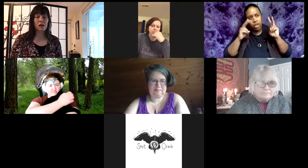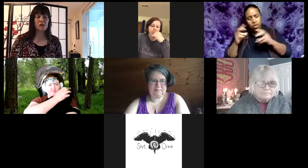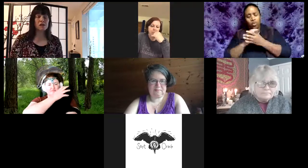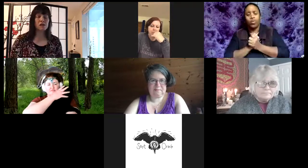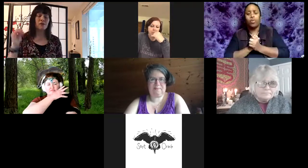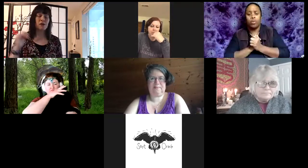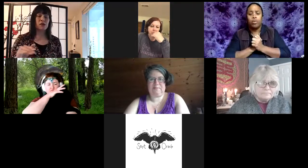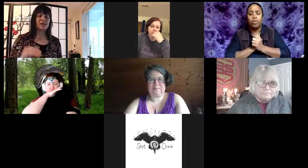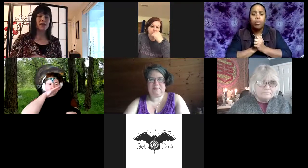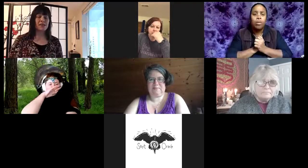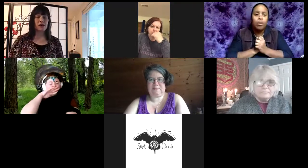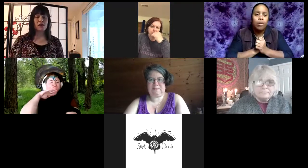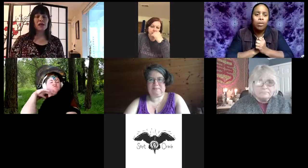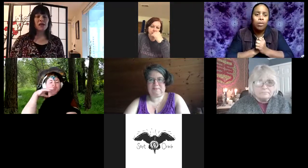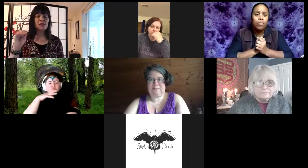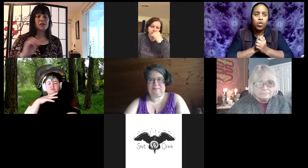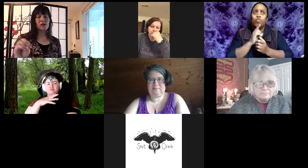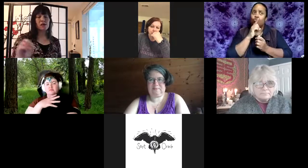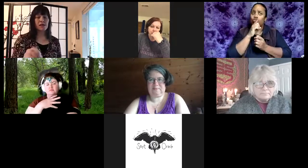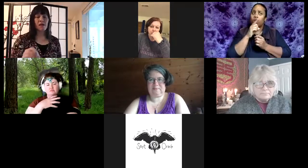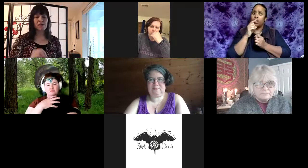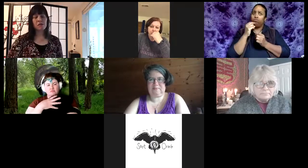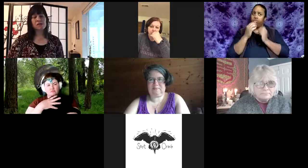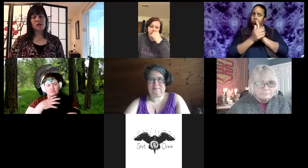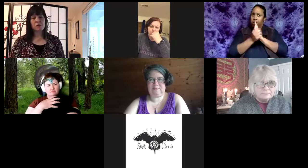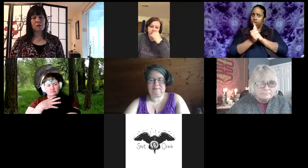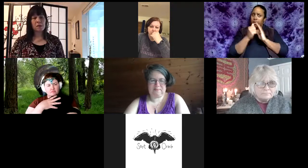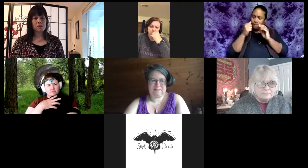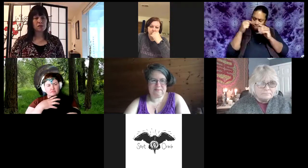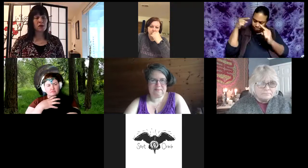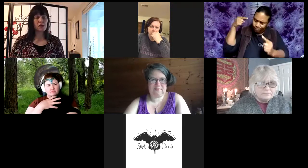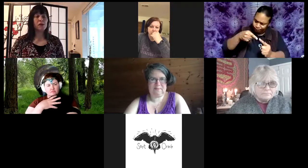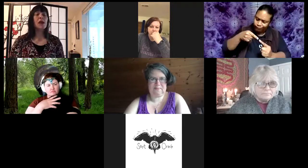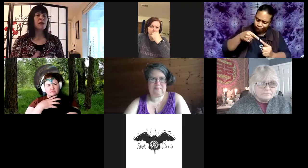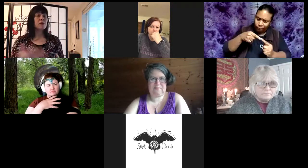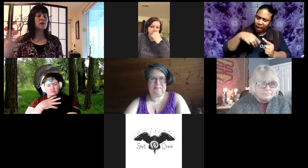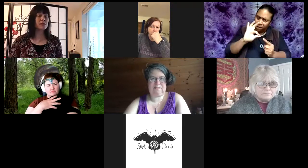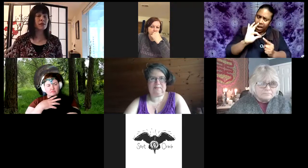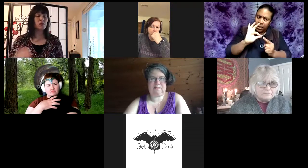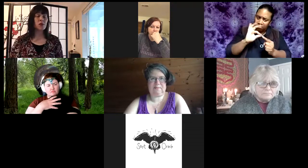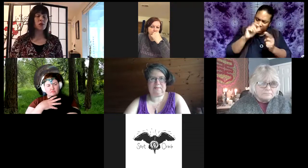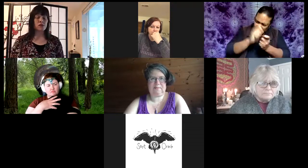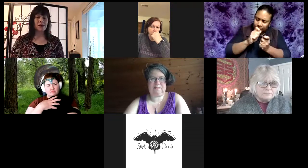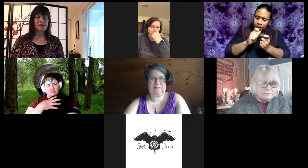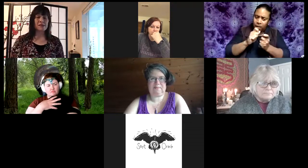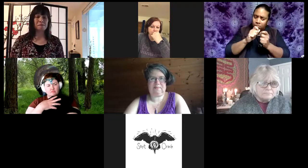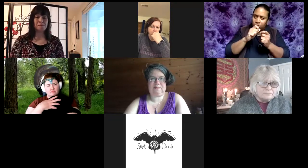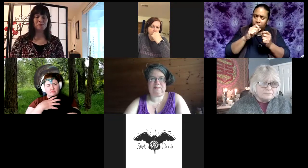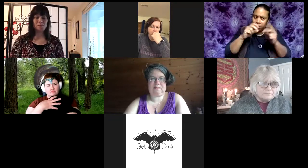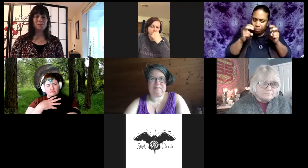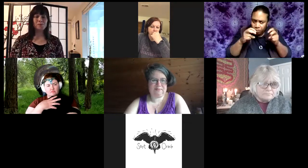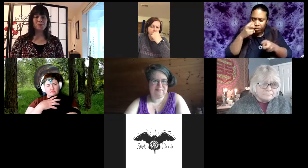root causes. And I'm very good at getting down and zeroing in on the precise problem that people are struggling with and then releasing them with energy medicine.